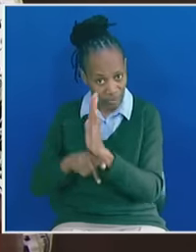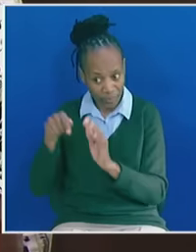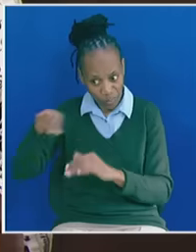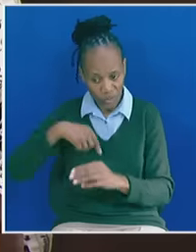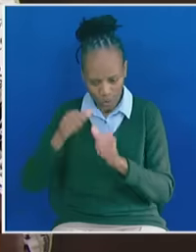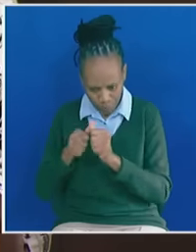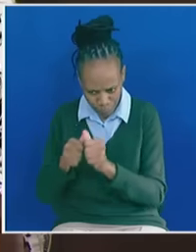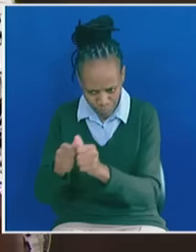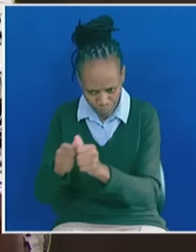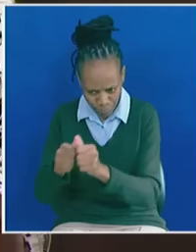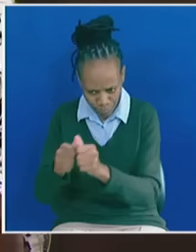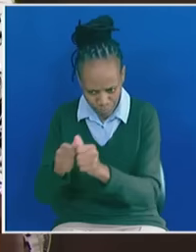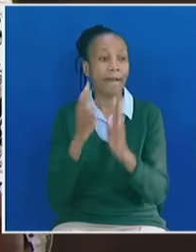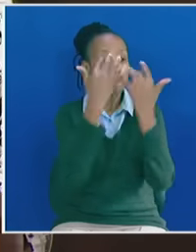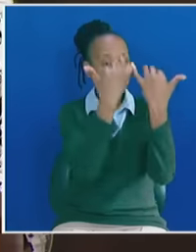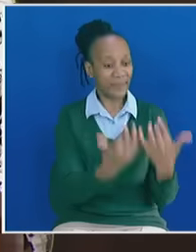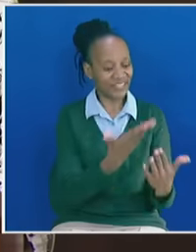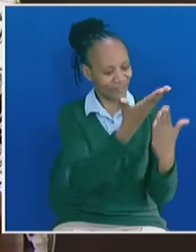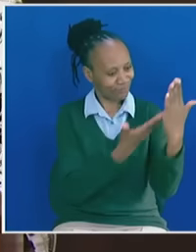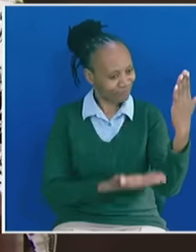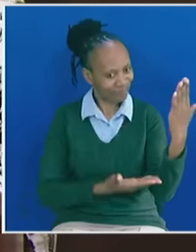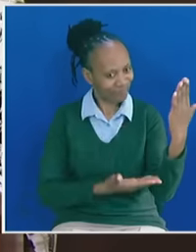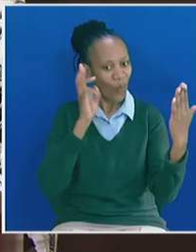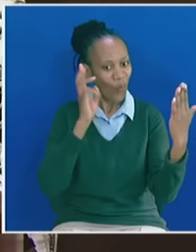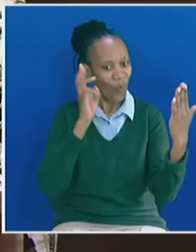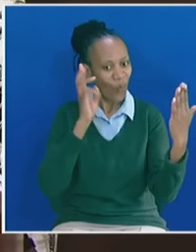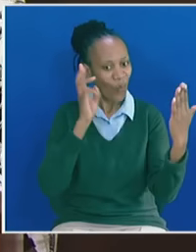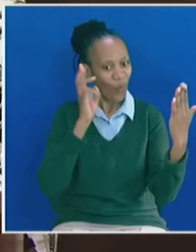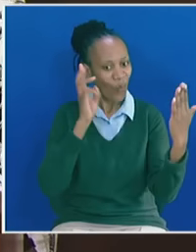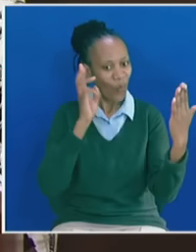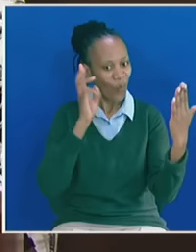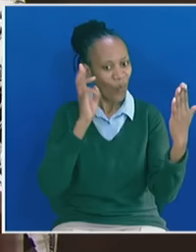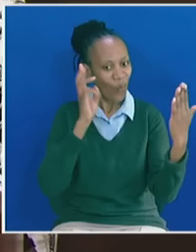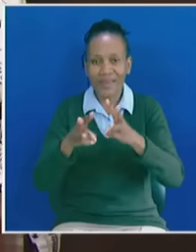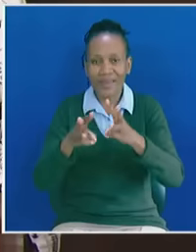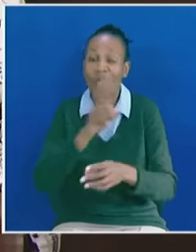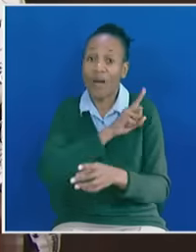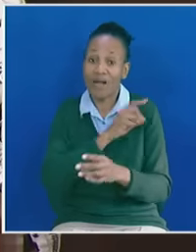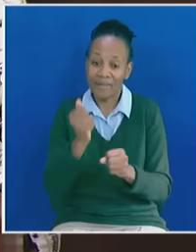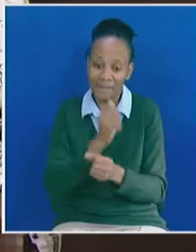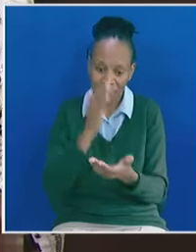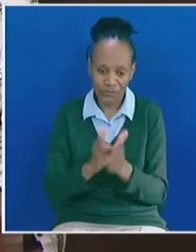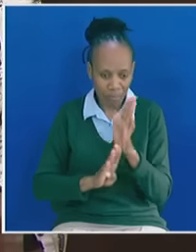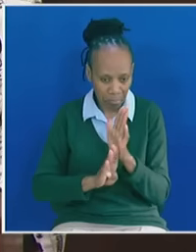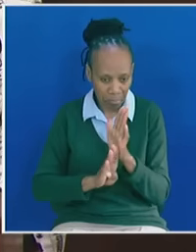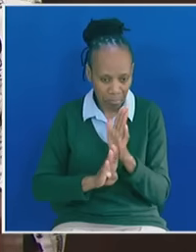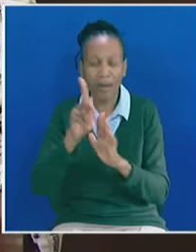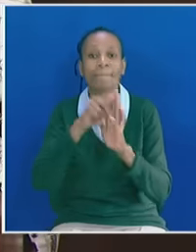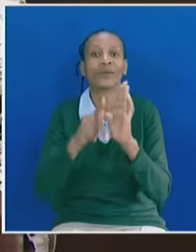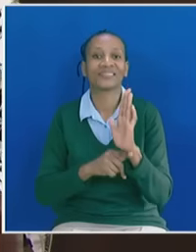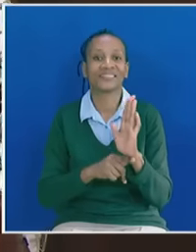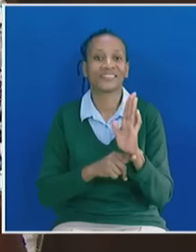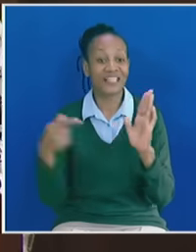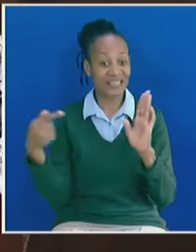and a budget that mirrors the implementation of yet another inclusive approach of developing and implementing policy, which in